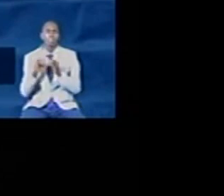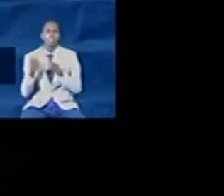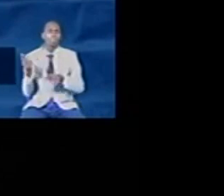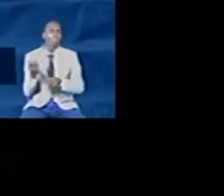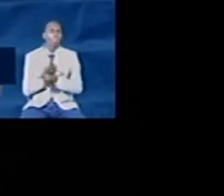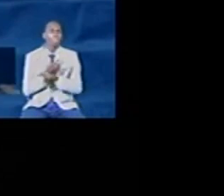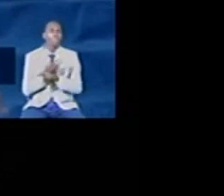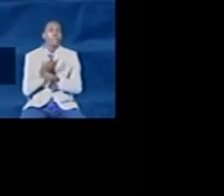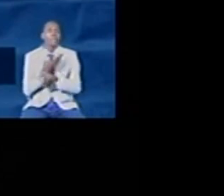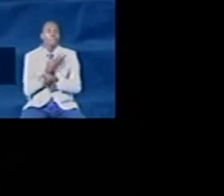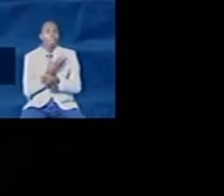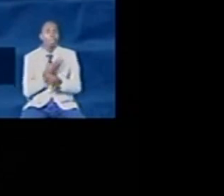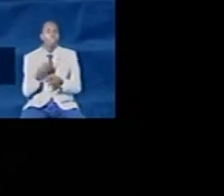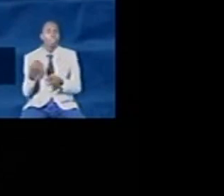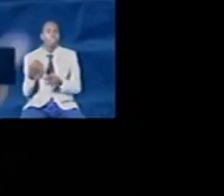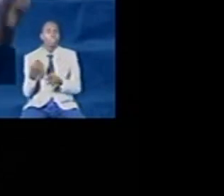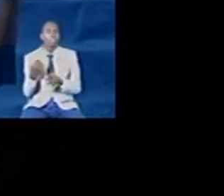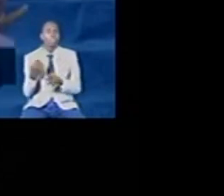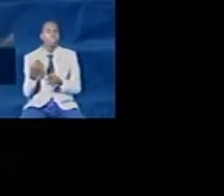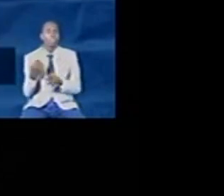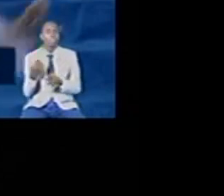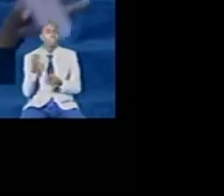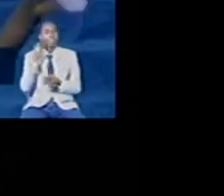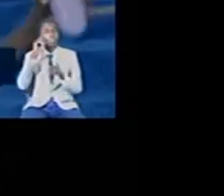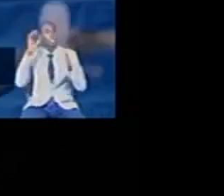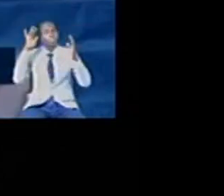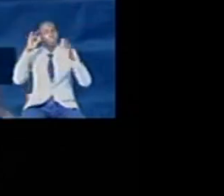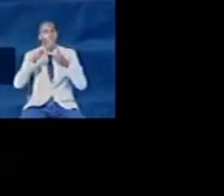maybe I could see changes. I was seeing changes.